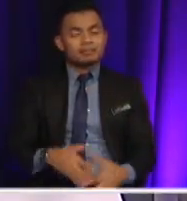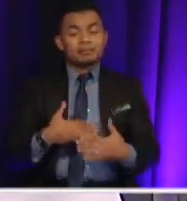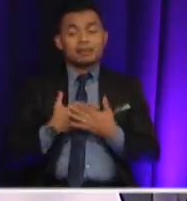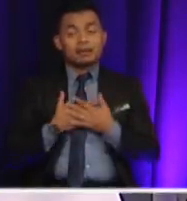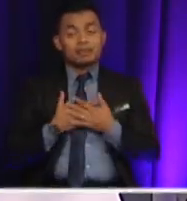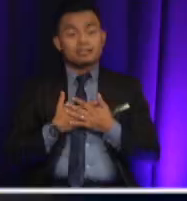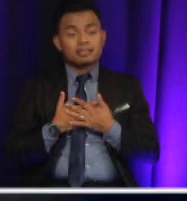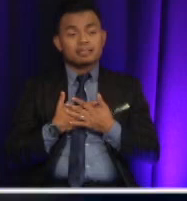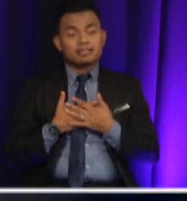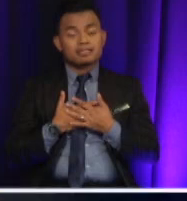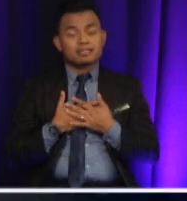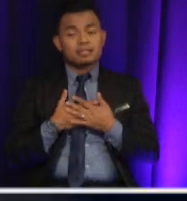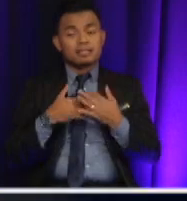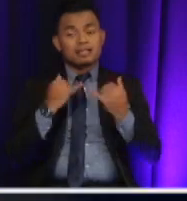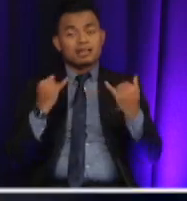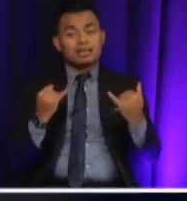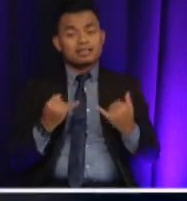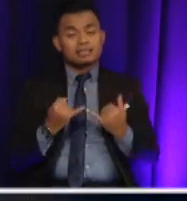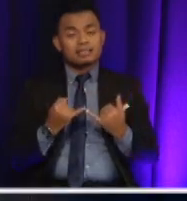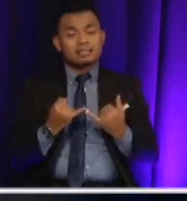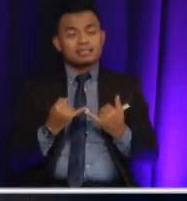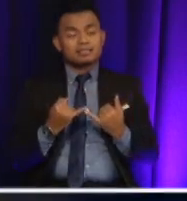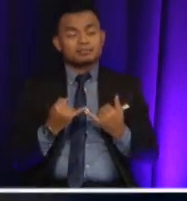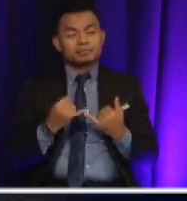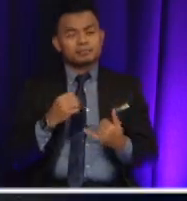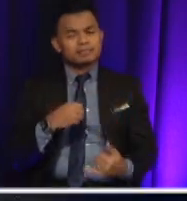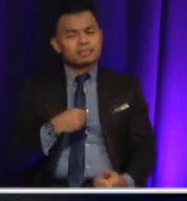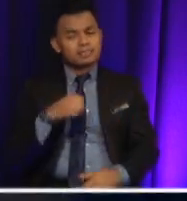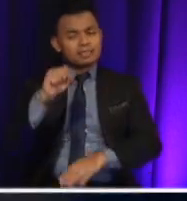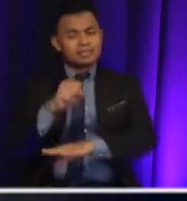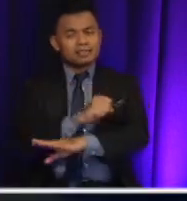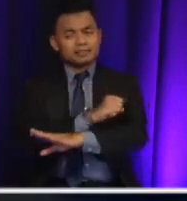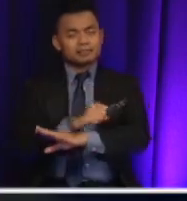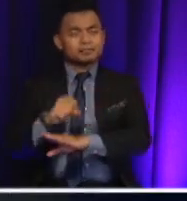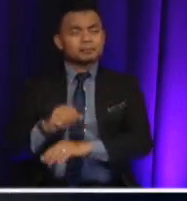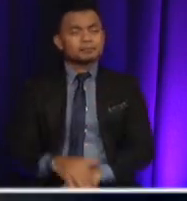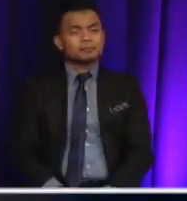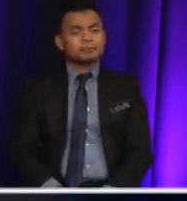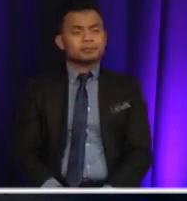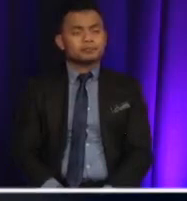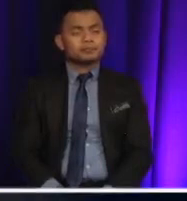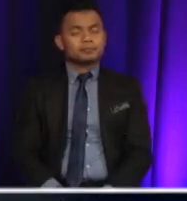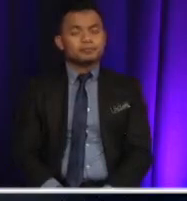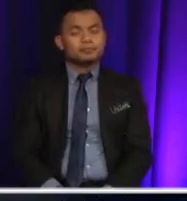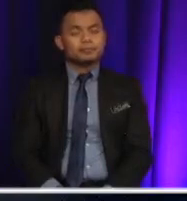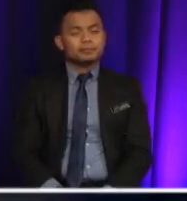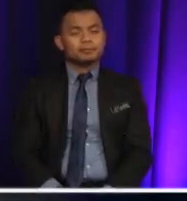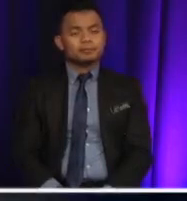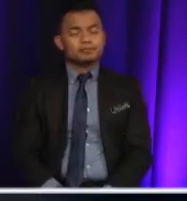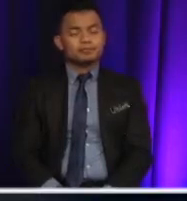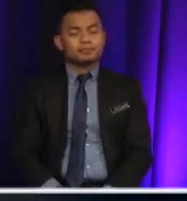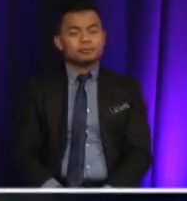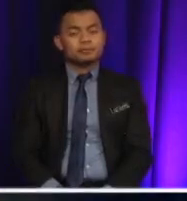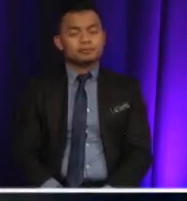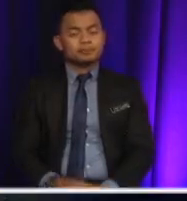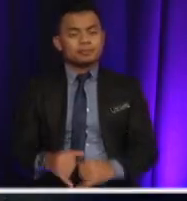heart wants to sing. What do you think? How do you think I'm feeling? My heart wants to sing every